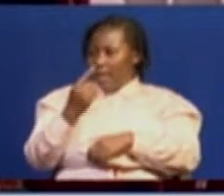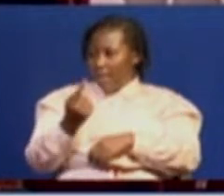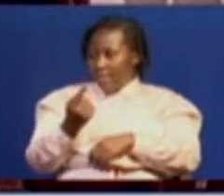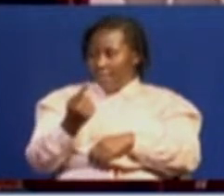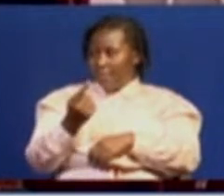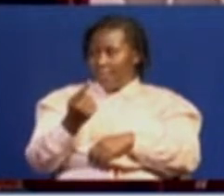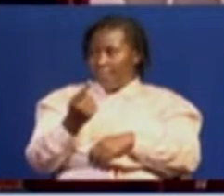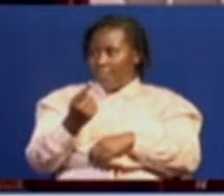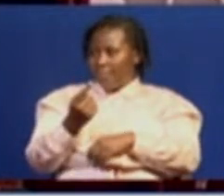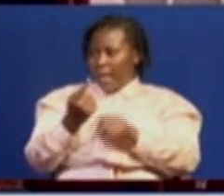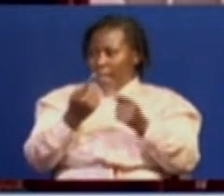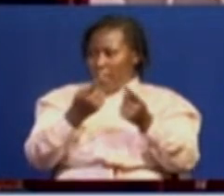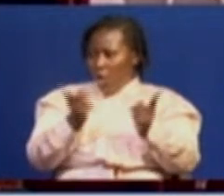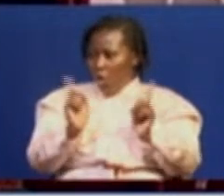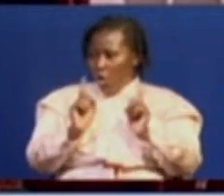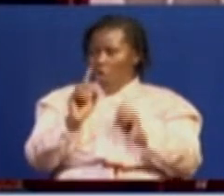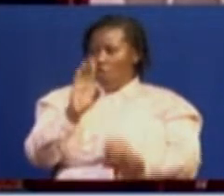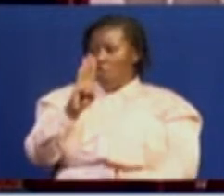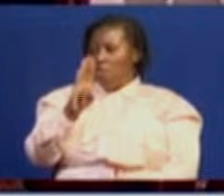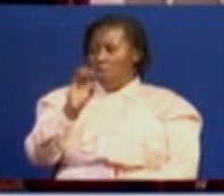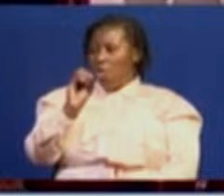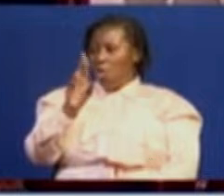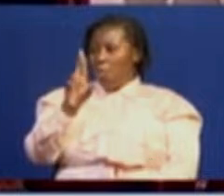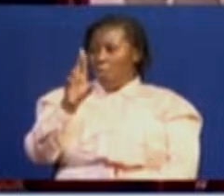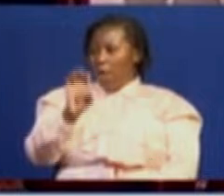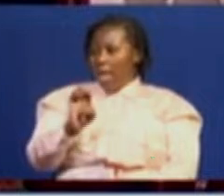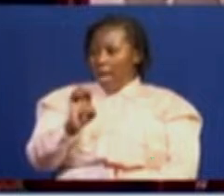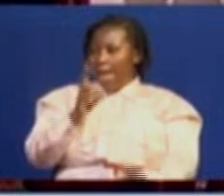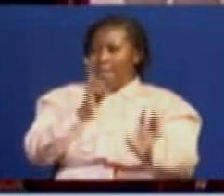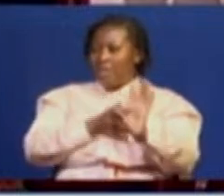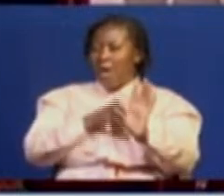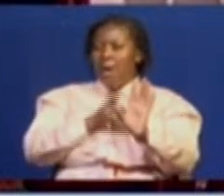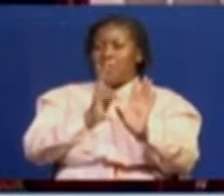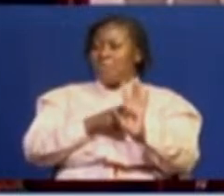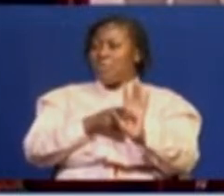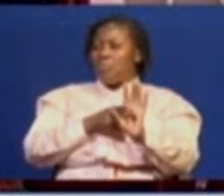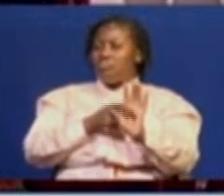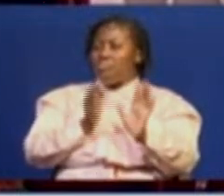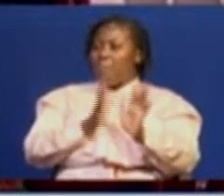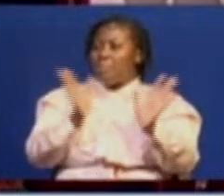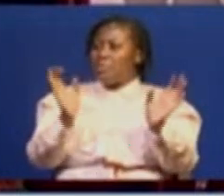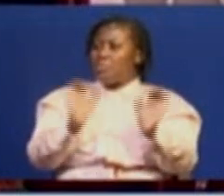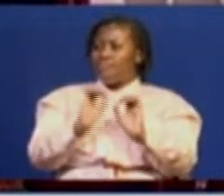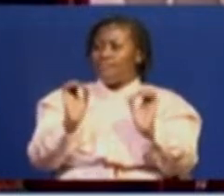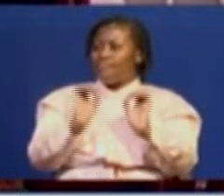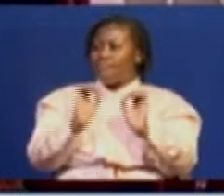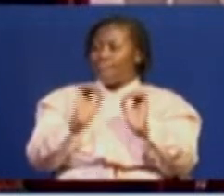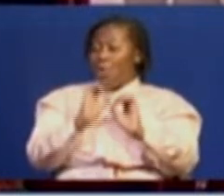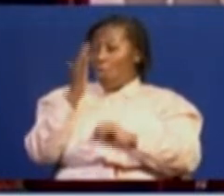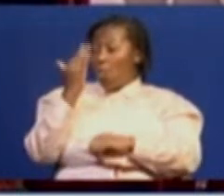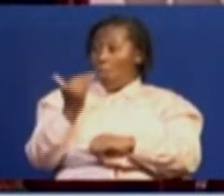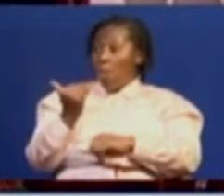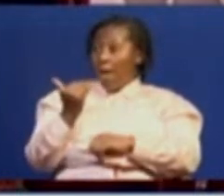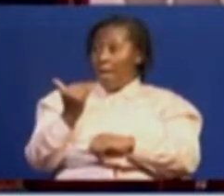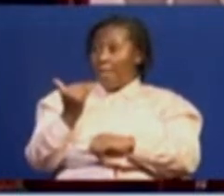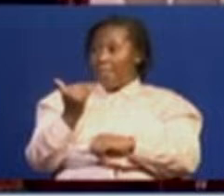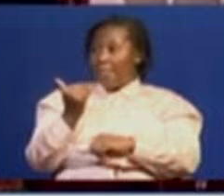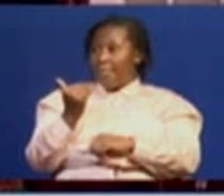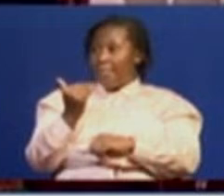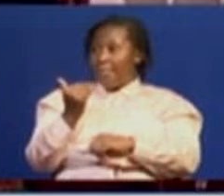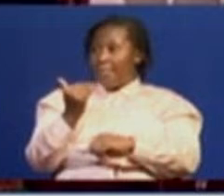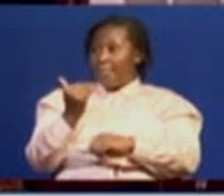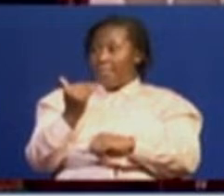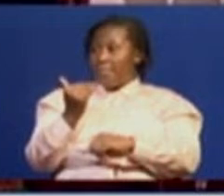is saying the whole of Bore sub-county, there will be no public participation